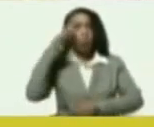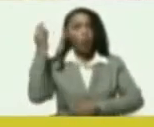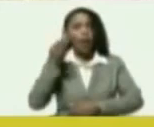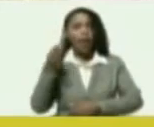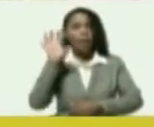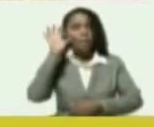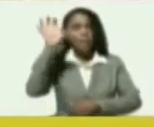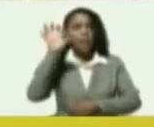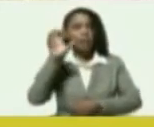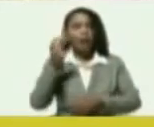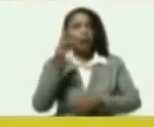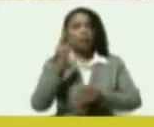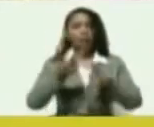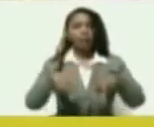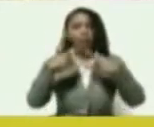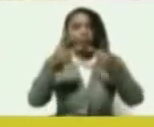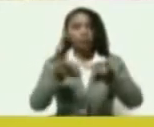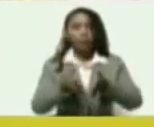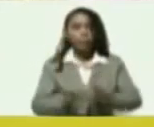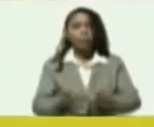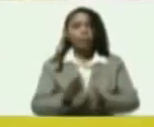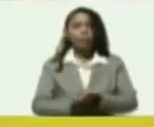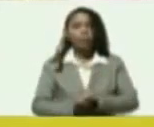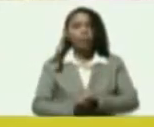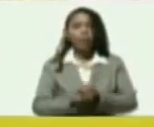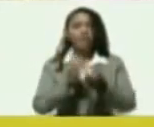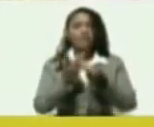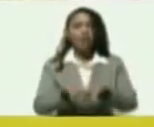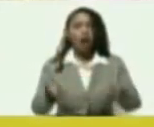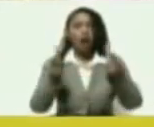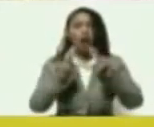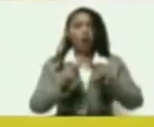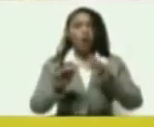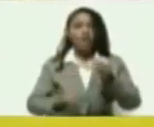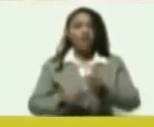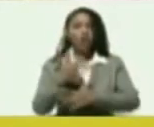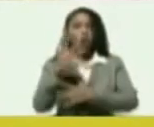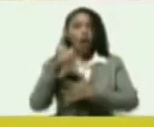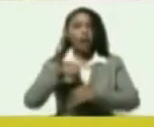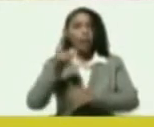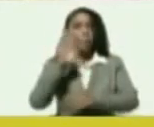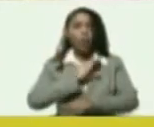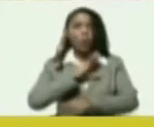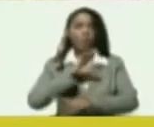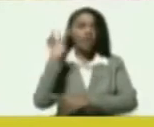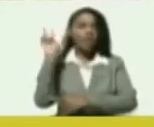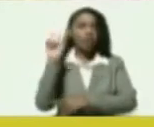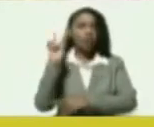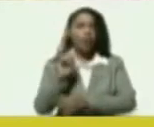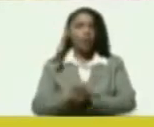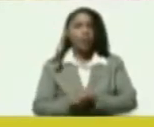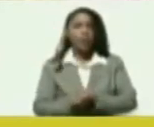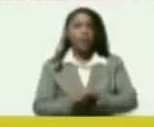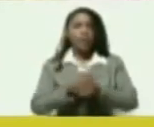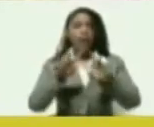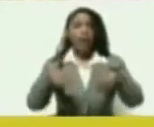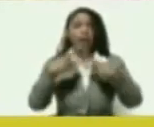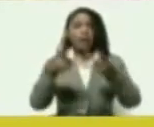land, of rebirth of the foundational values of Venezuela,